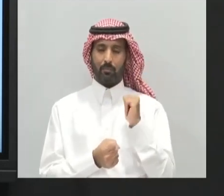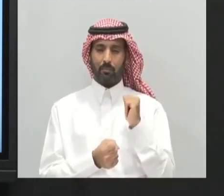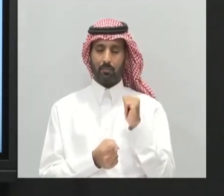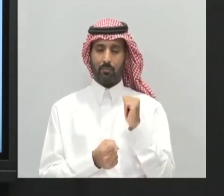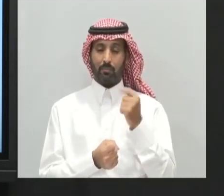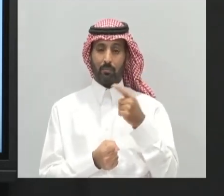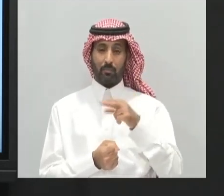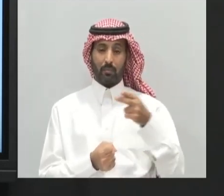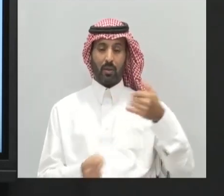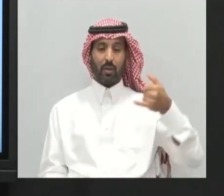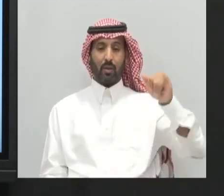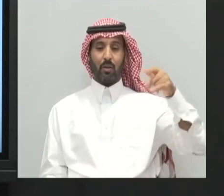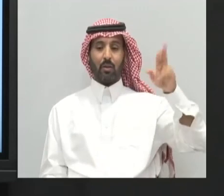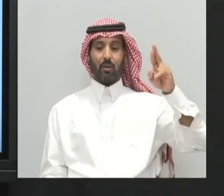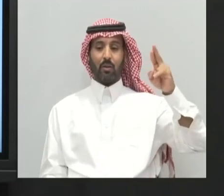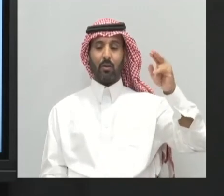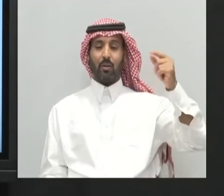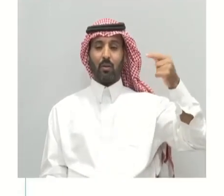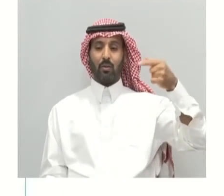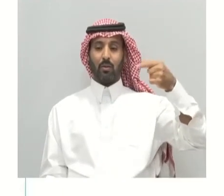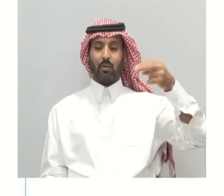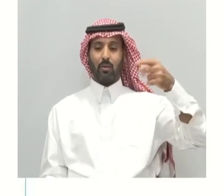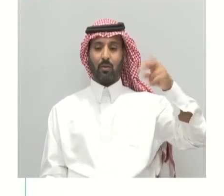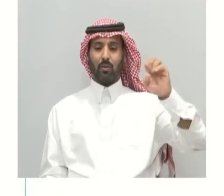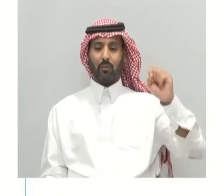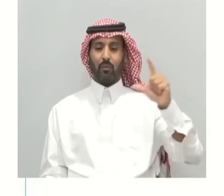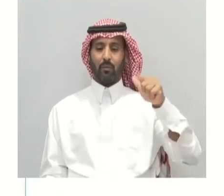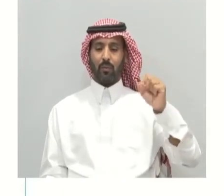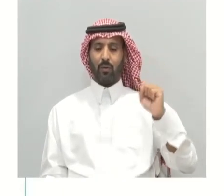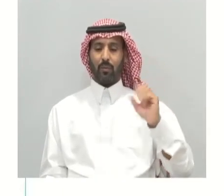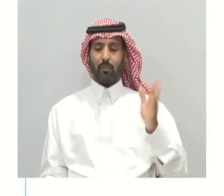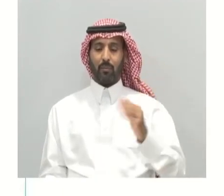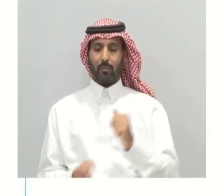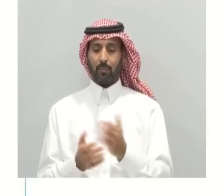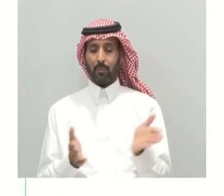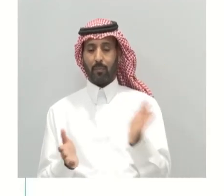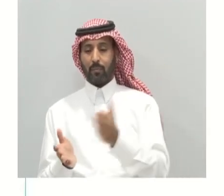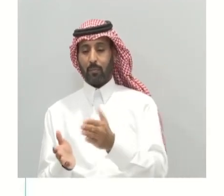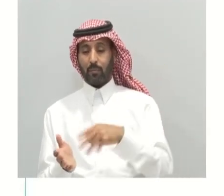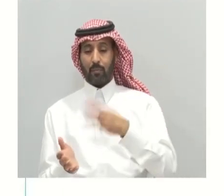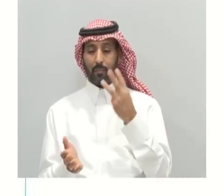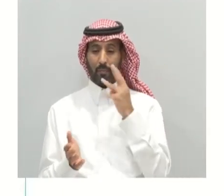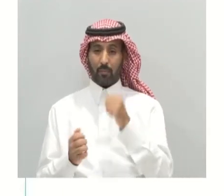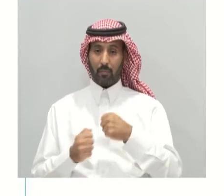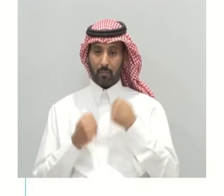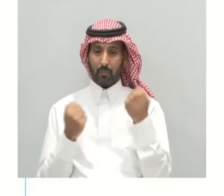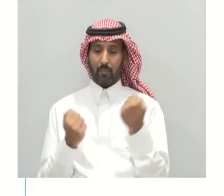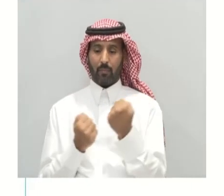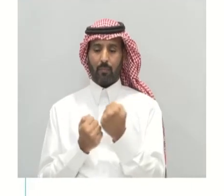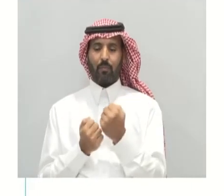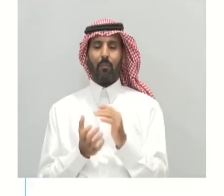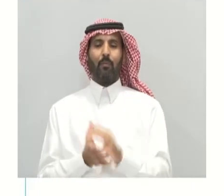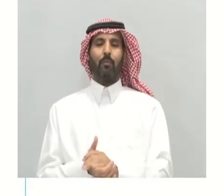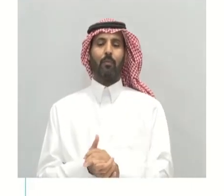the irregular verbs. And now, let us move on to the third exercise we have, which